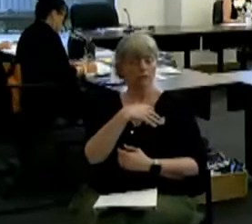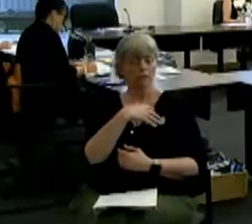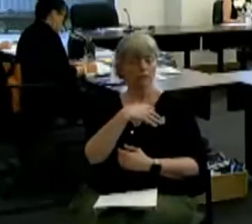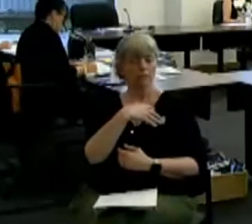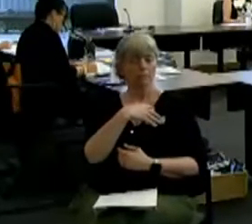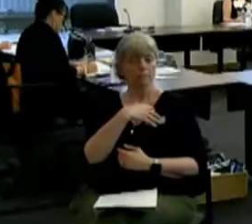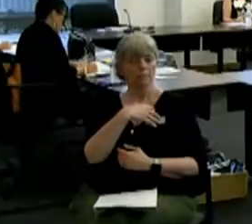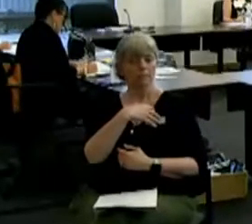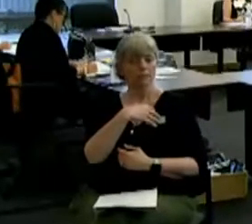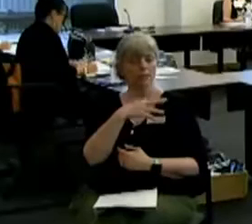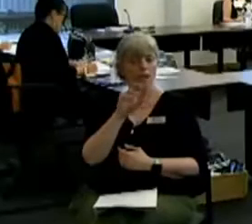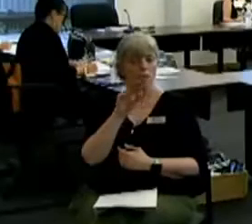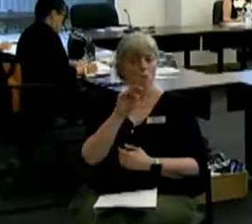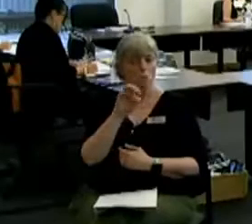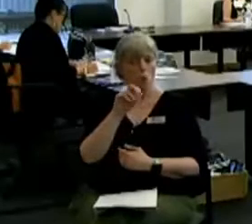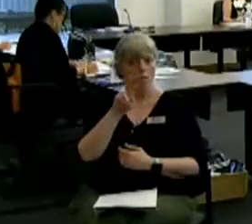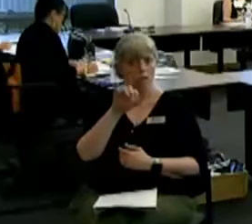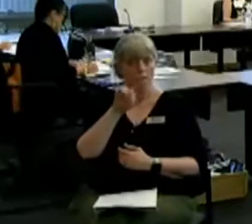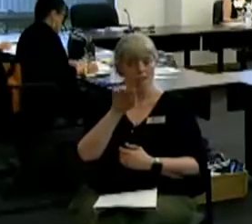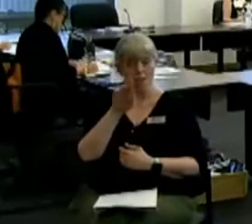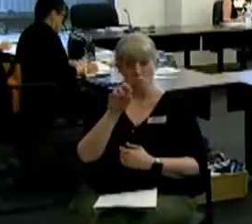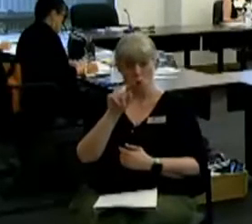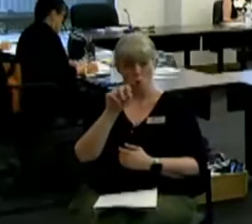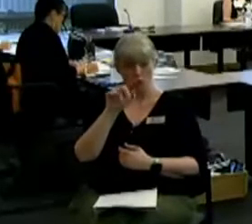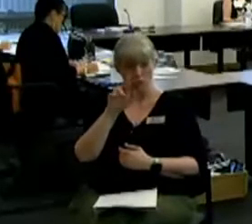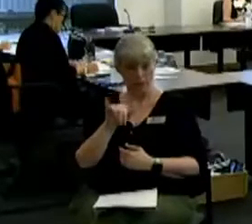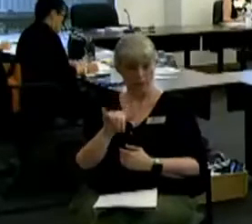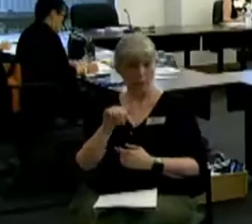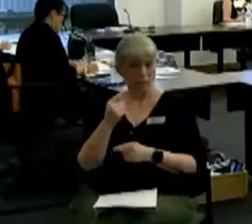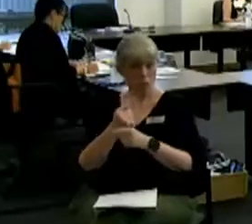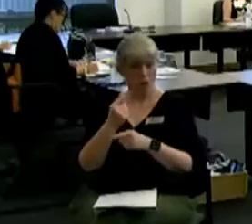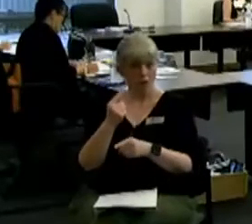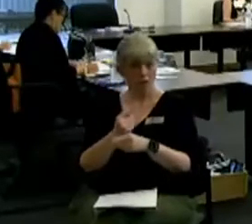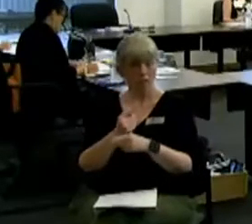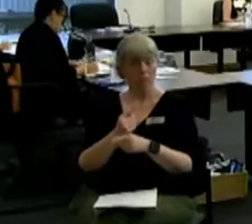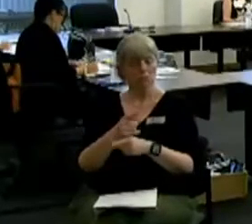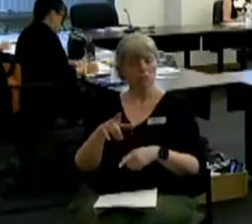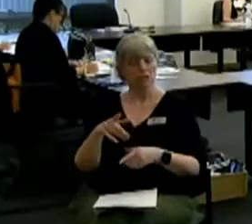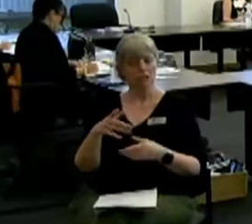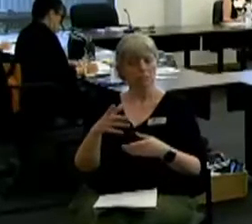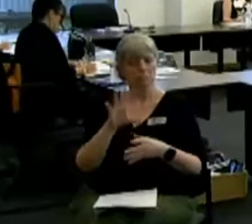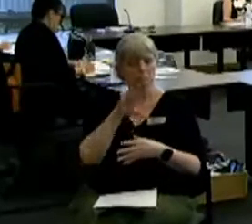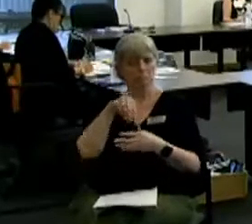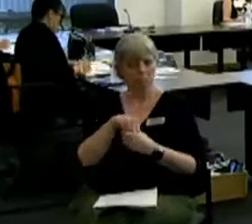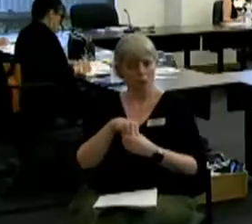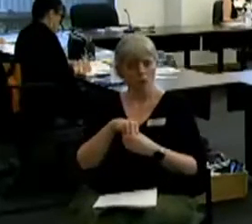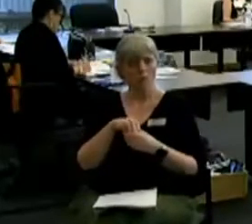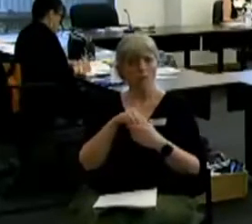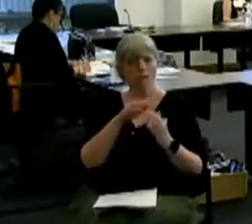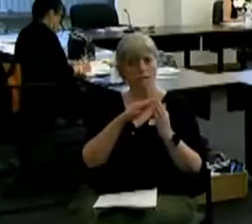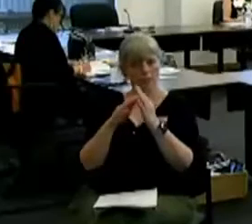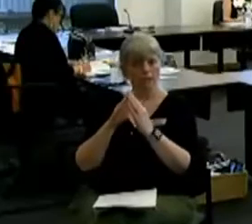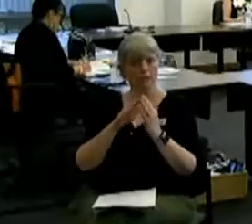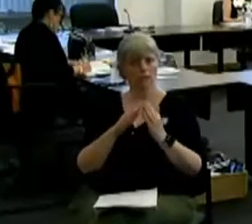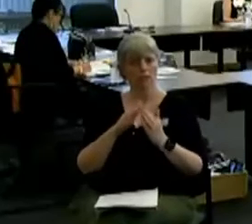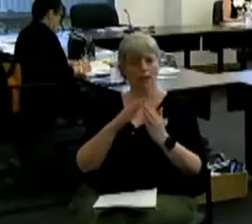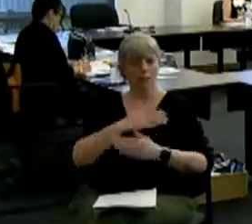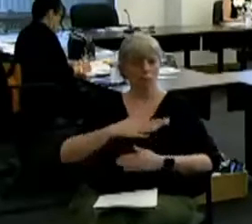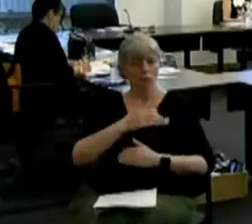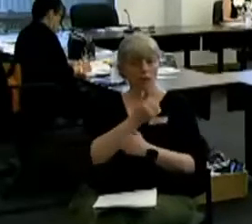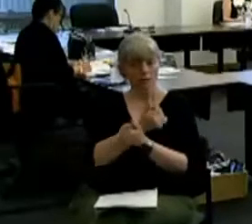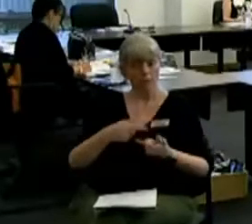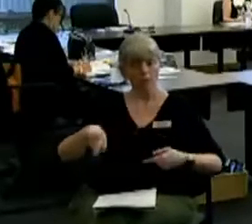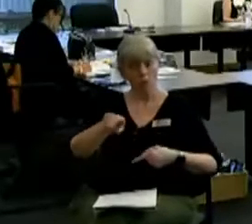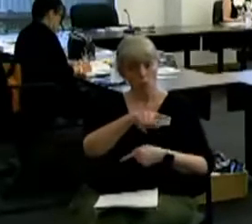is Romeoville Rotary, correct? Yep. So it really takes a village, and I appreciate everything that you have been doing to